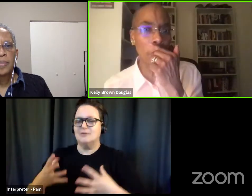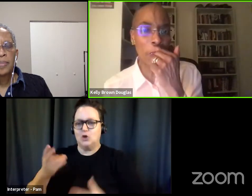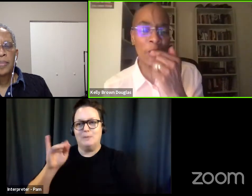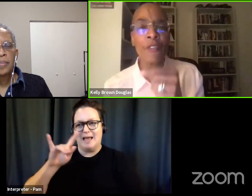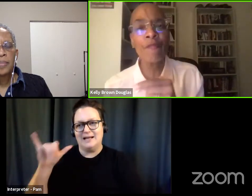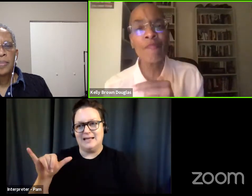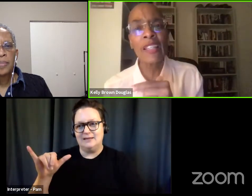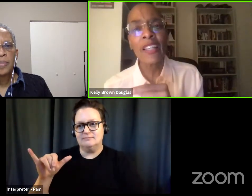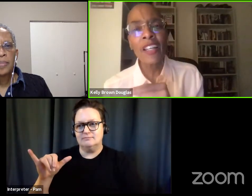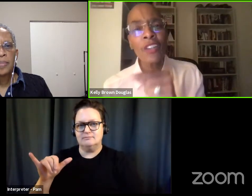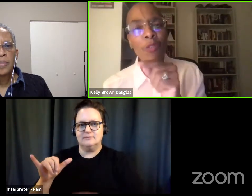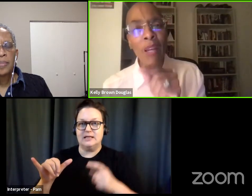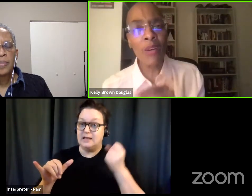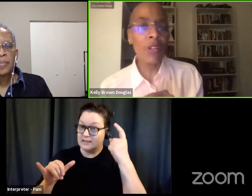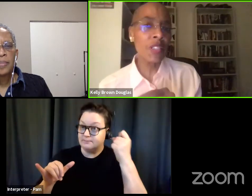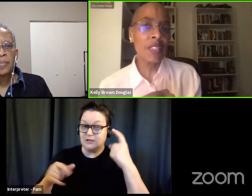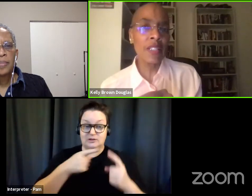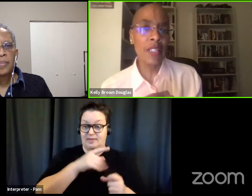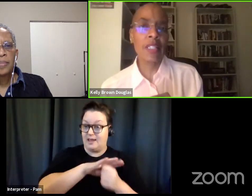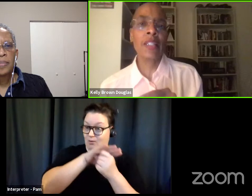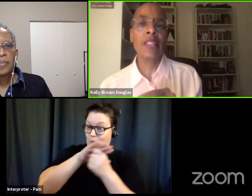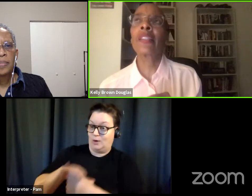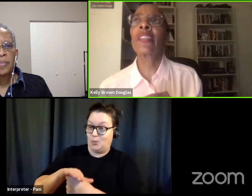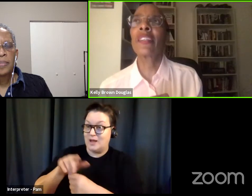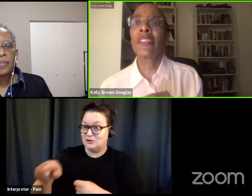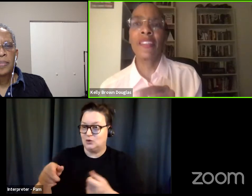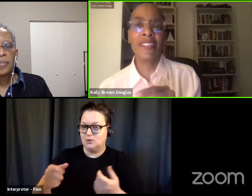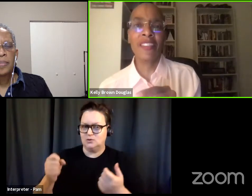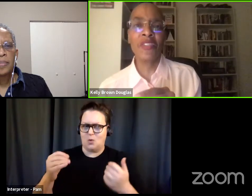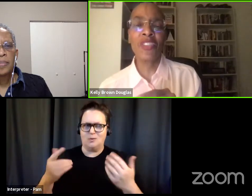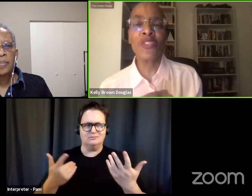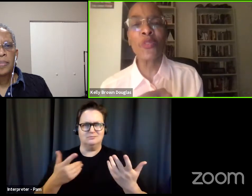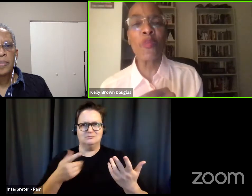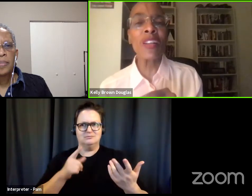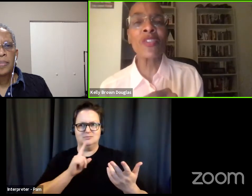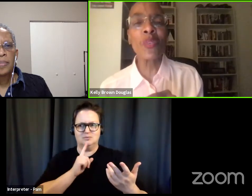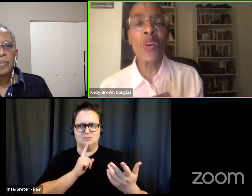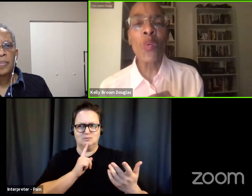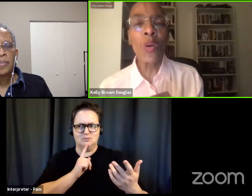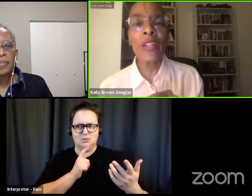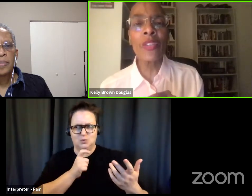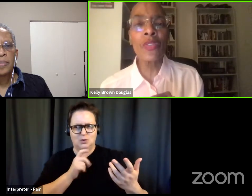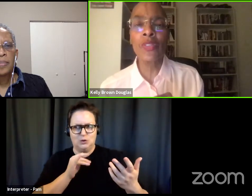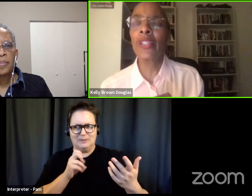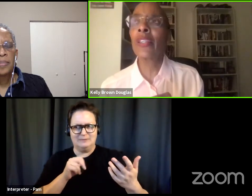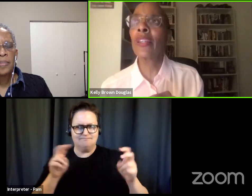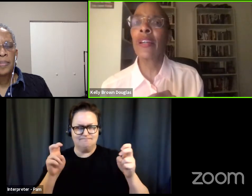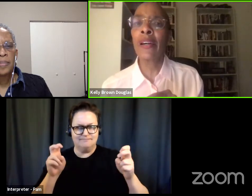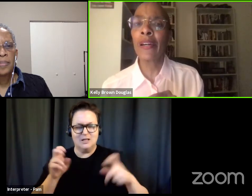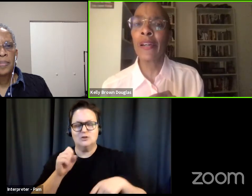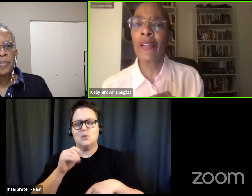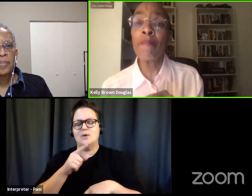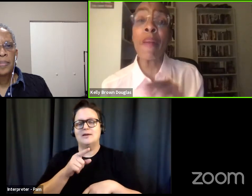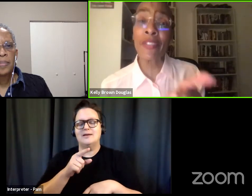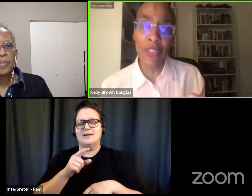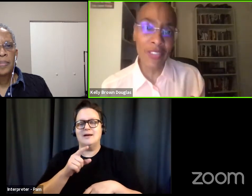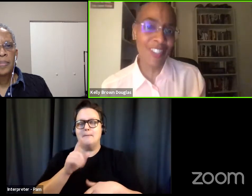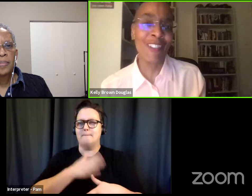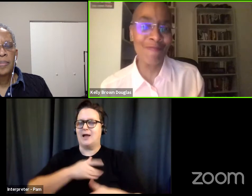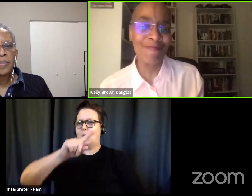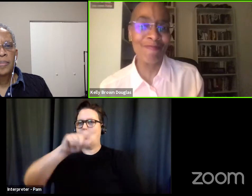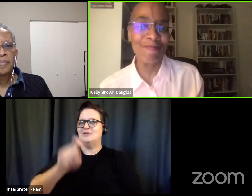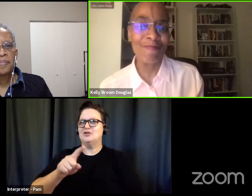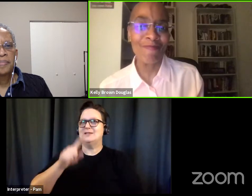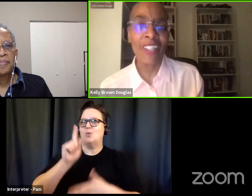would oppress you. So my question is this: so what is the